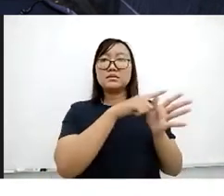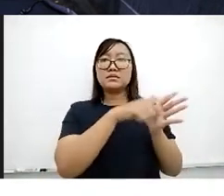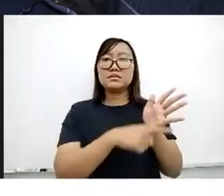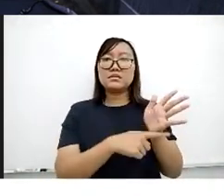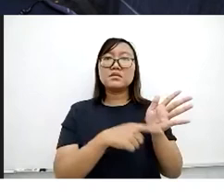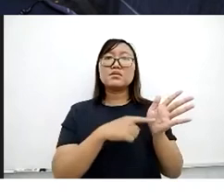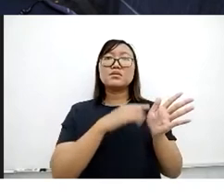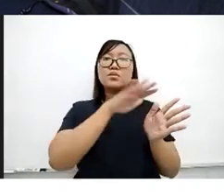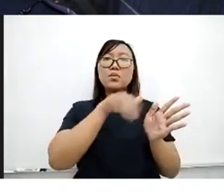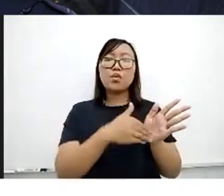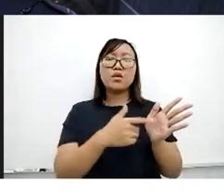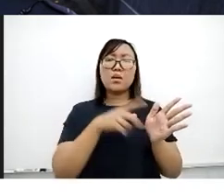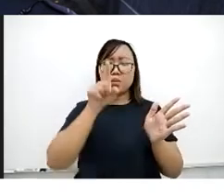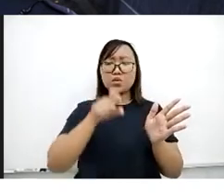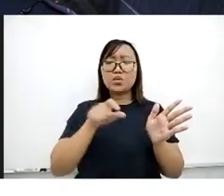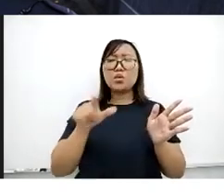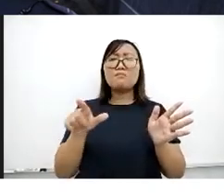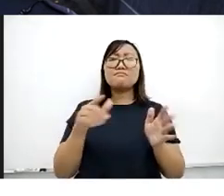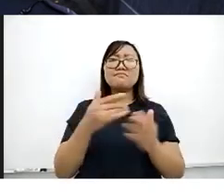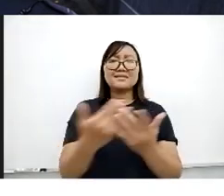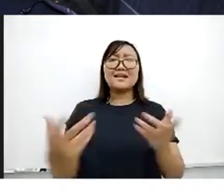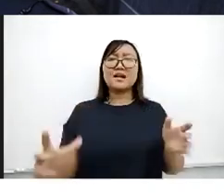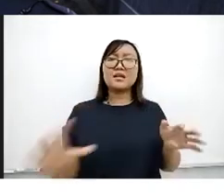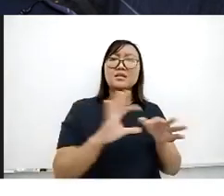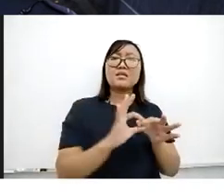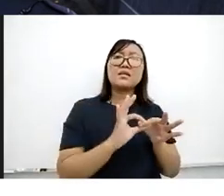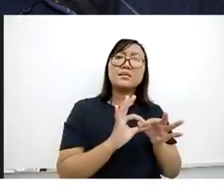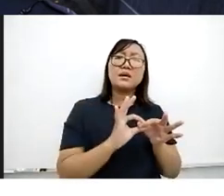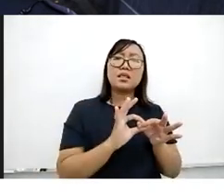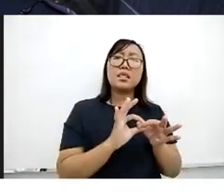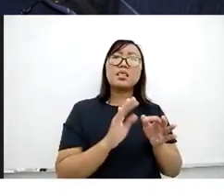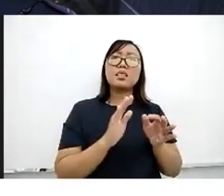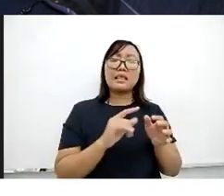size hentai captions look